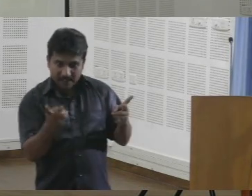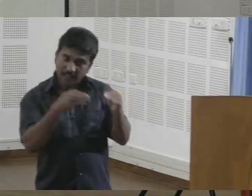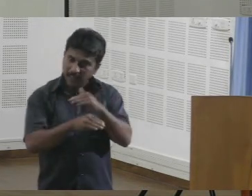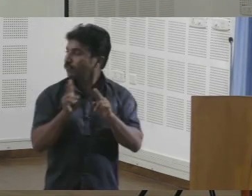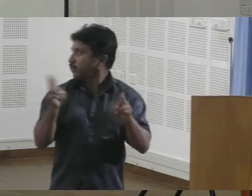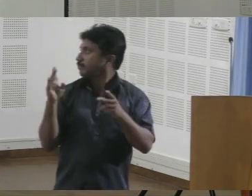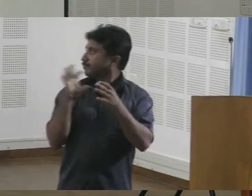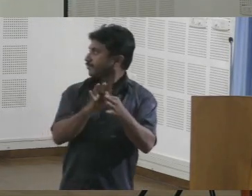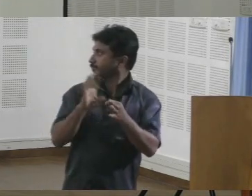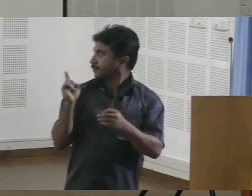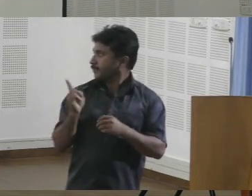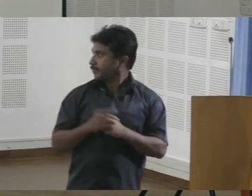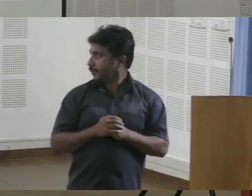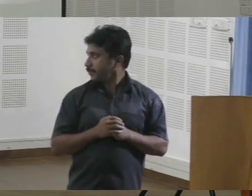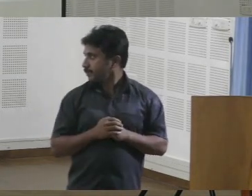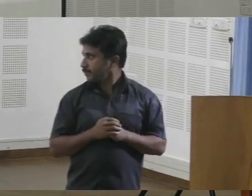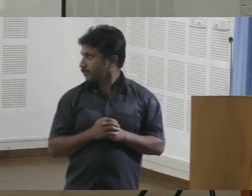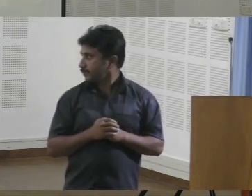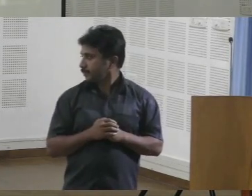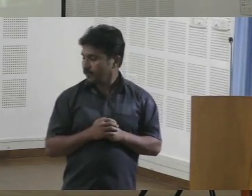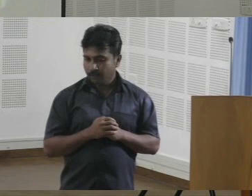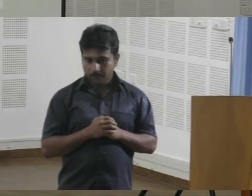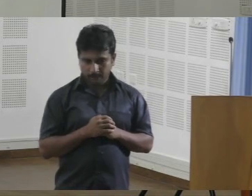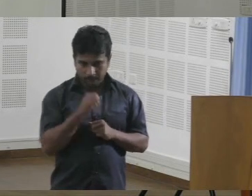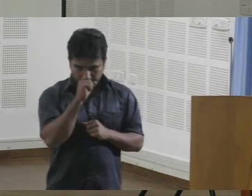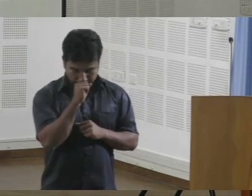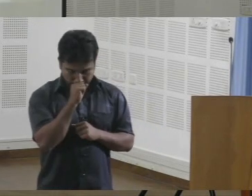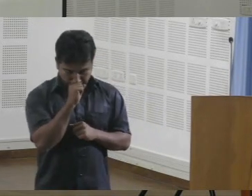Rhymes, these are his favorite rhymes.